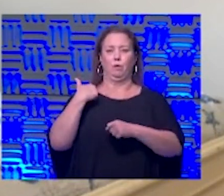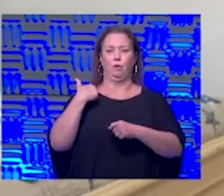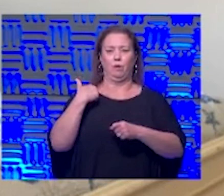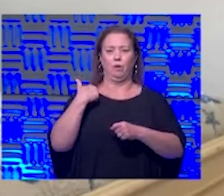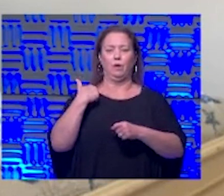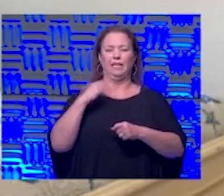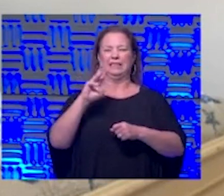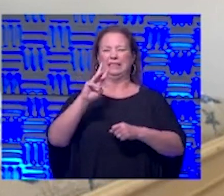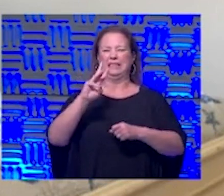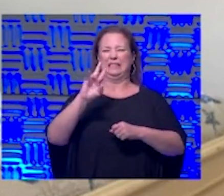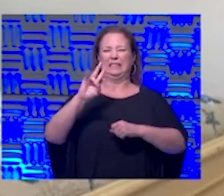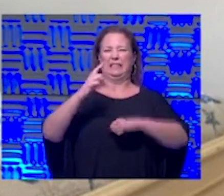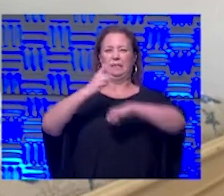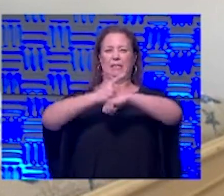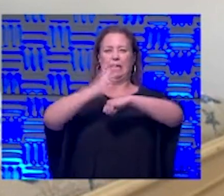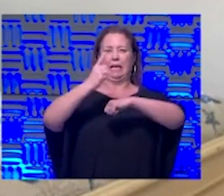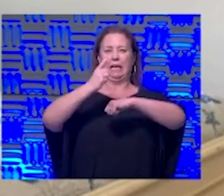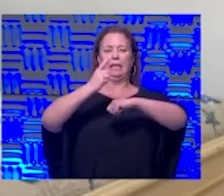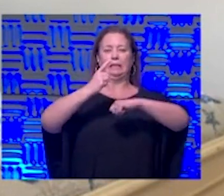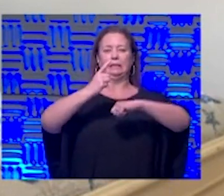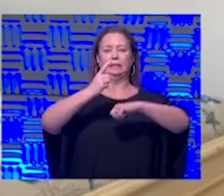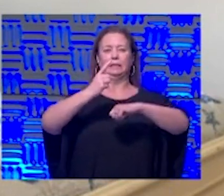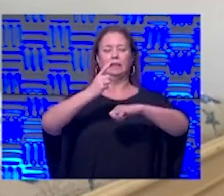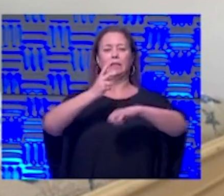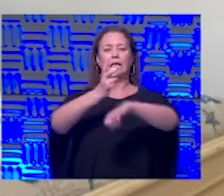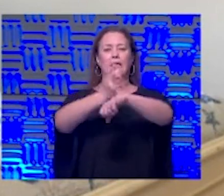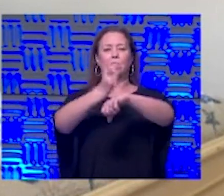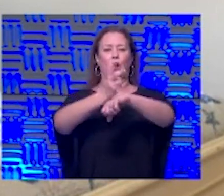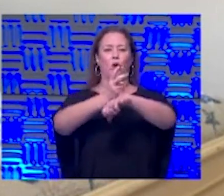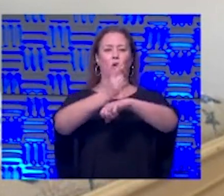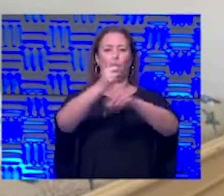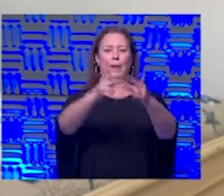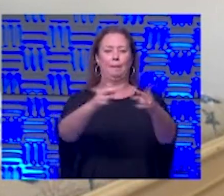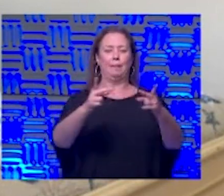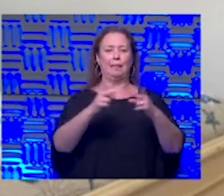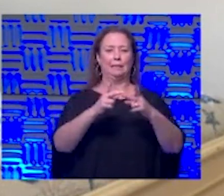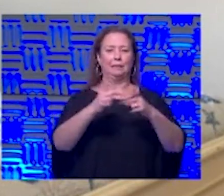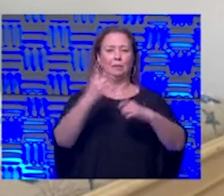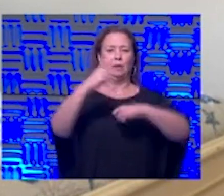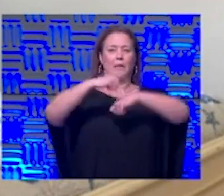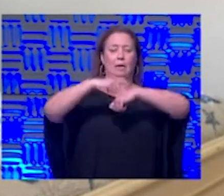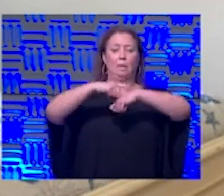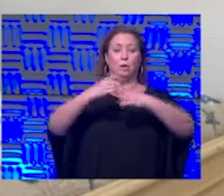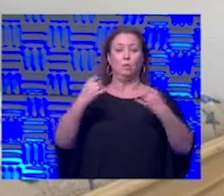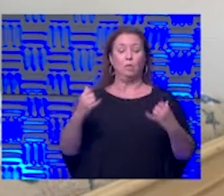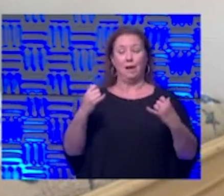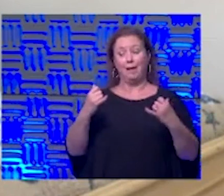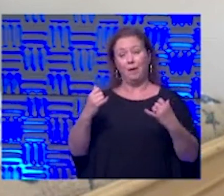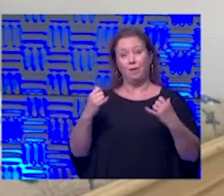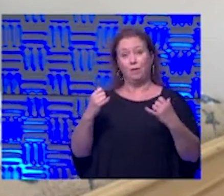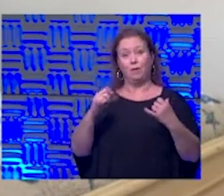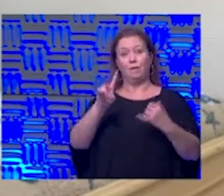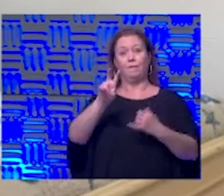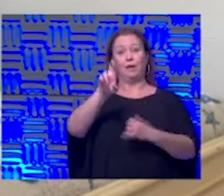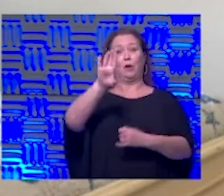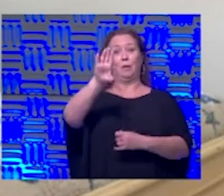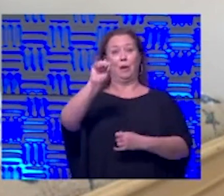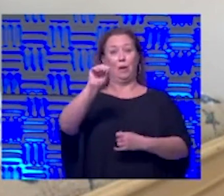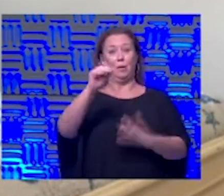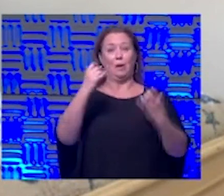6 or 7 days at a time. That's a little bit difficult, staying in one place. So right now I'm at a